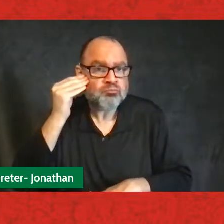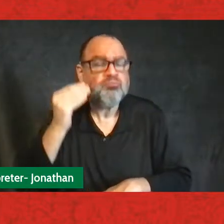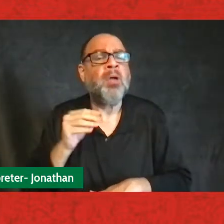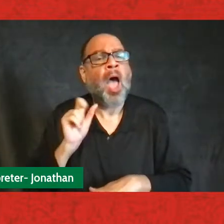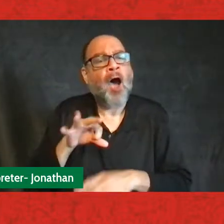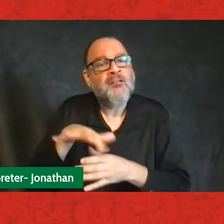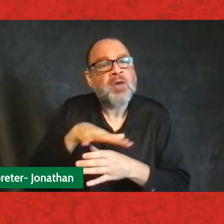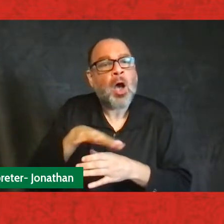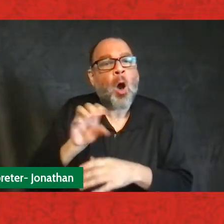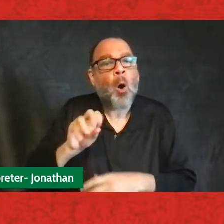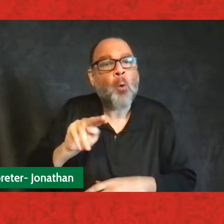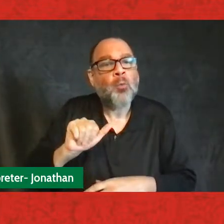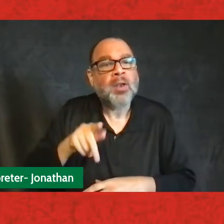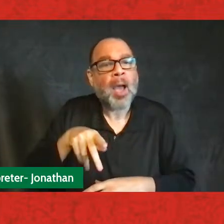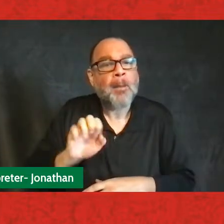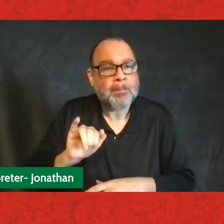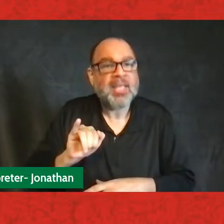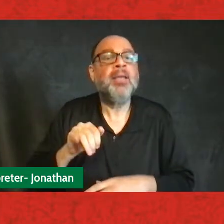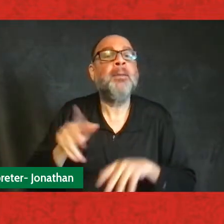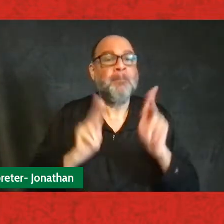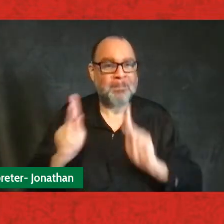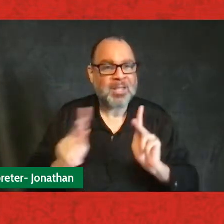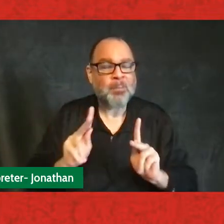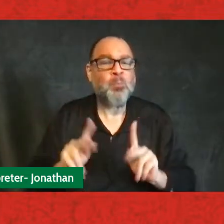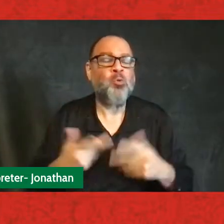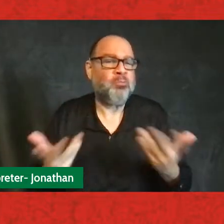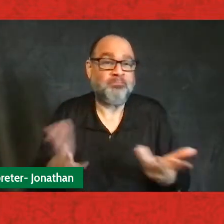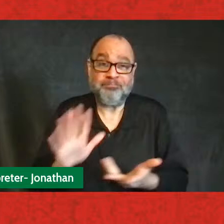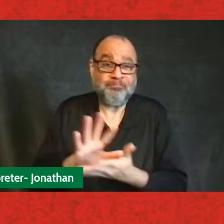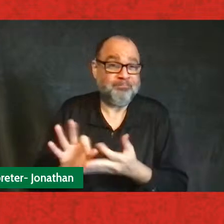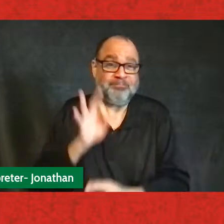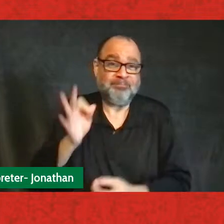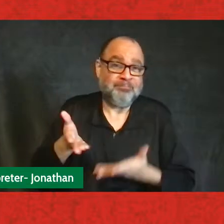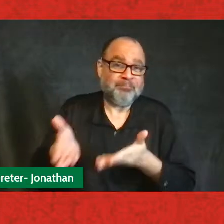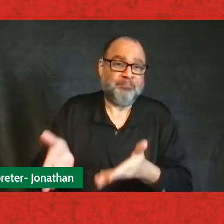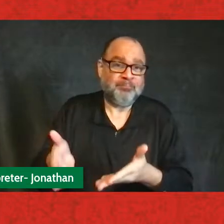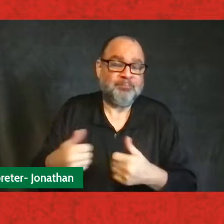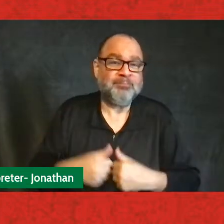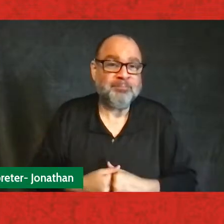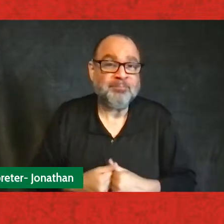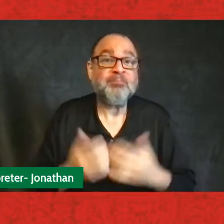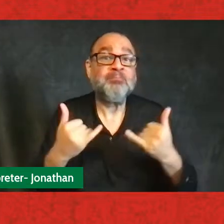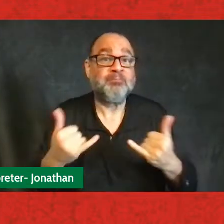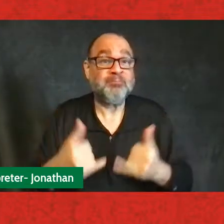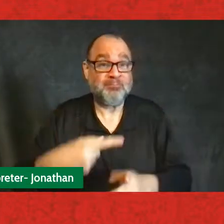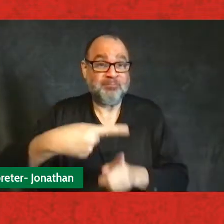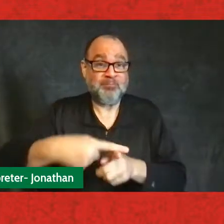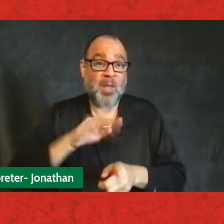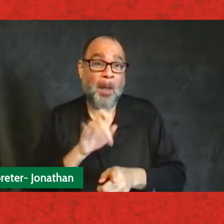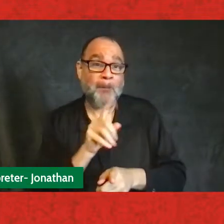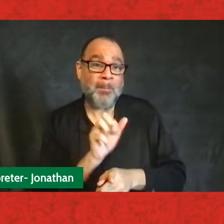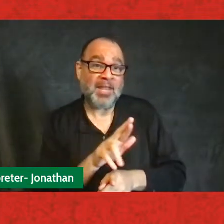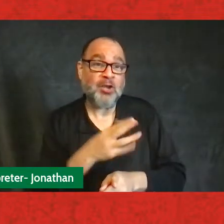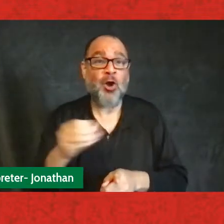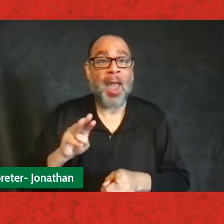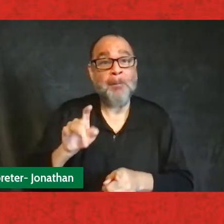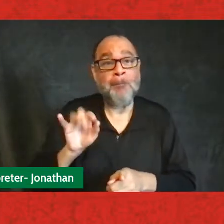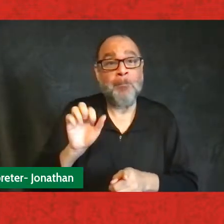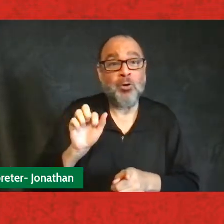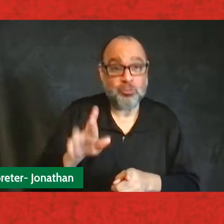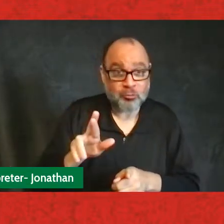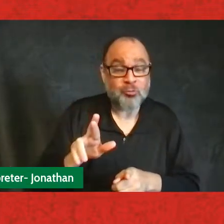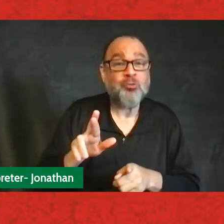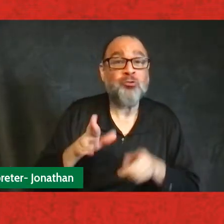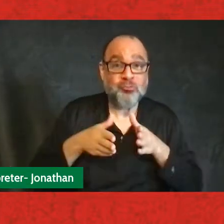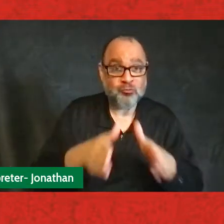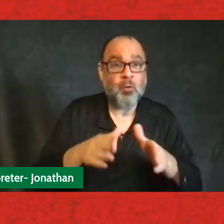spirit forever lingers here. From my terrace in New York City, at the intersection of Bleecker and Mercer Streets, I can actually view the site where the